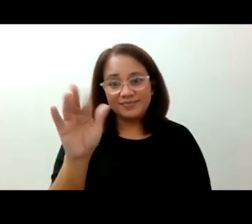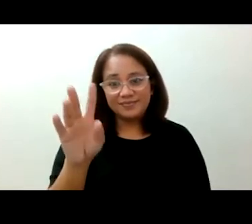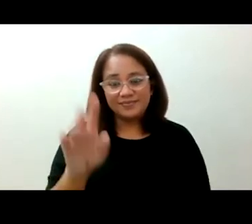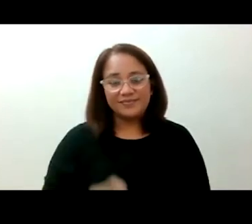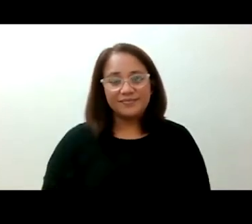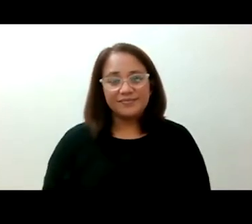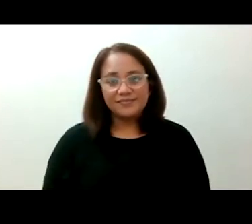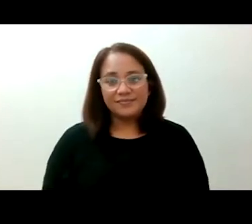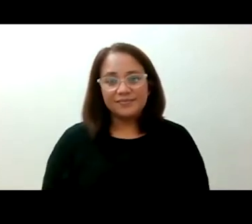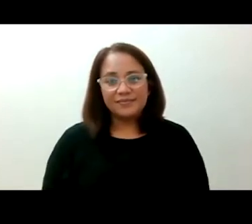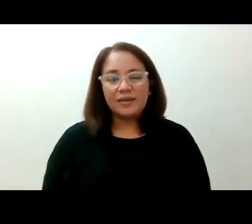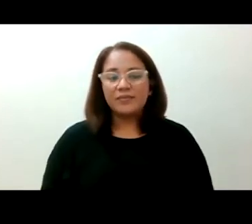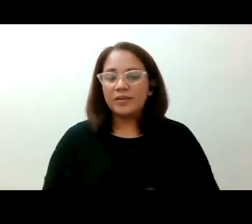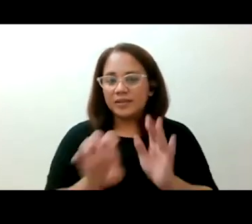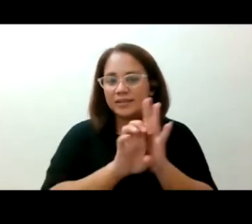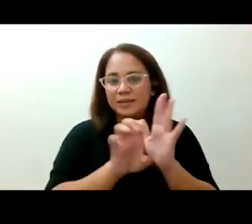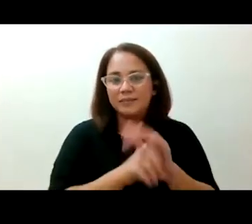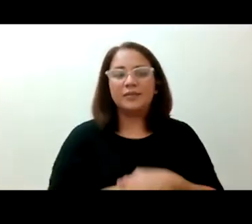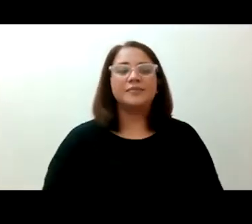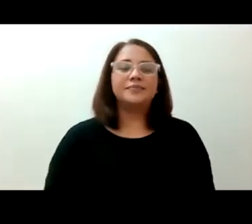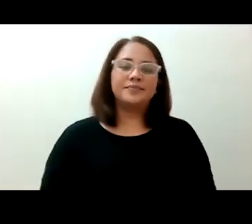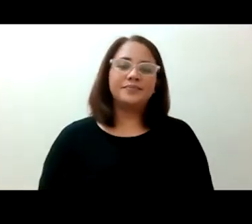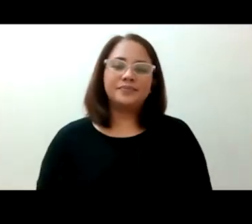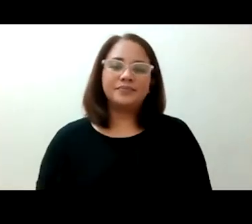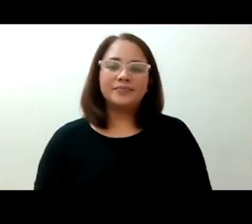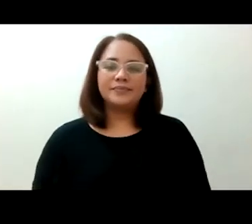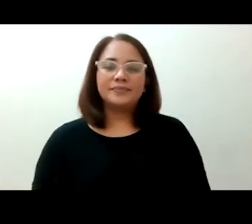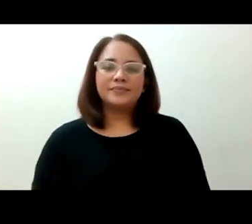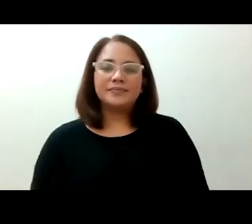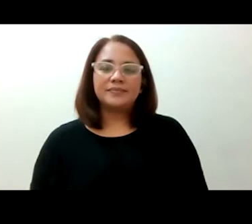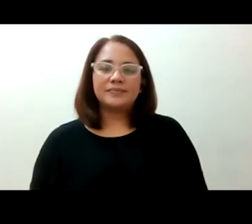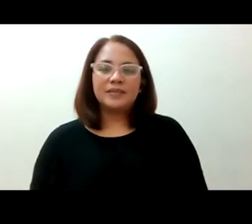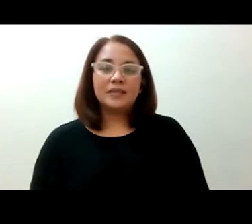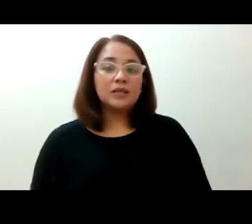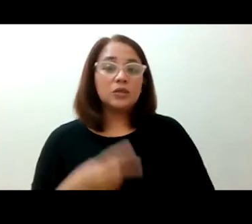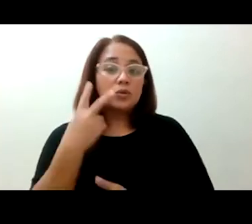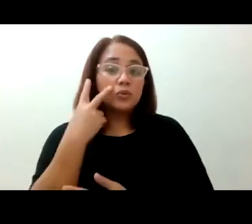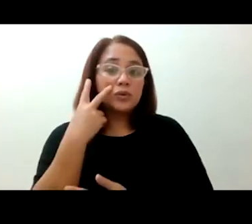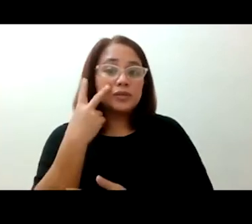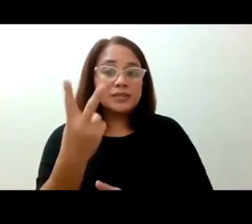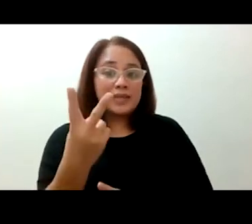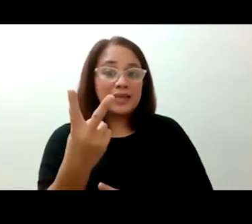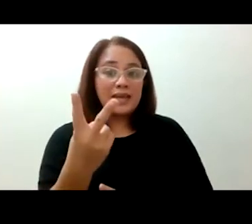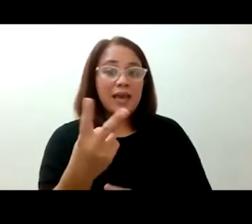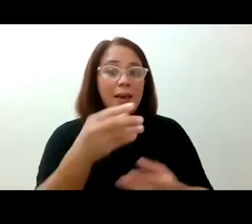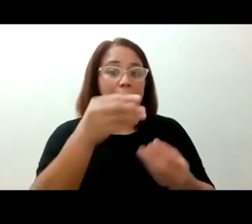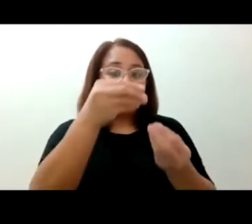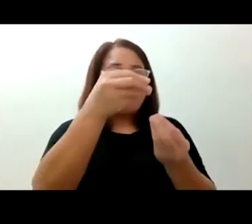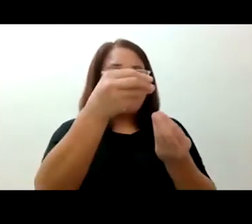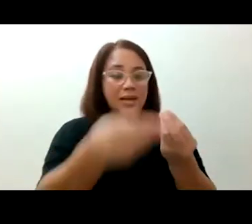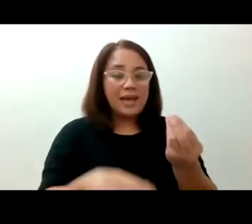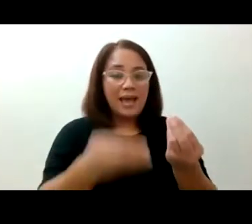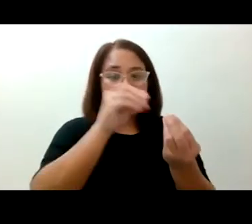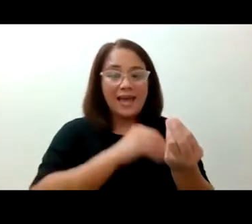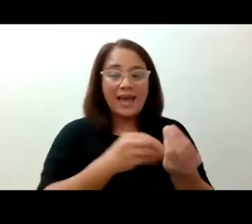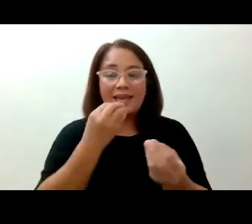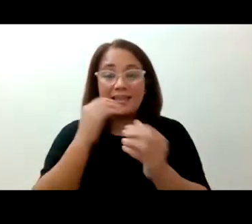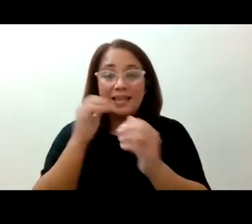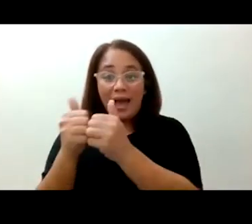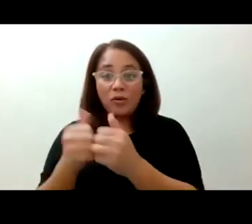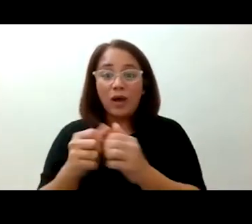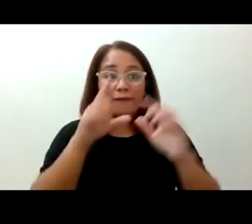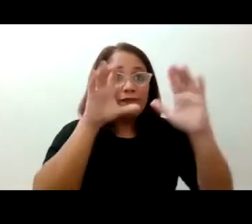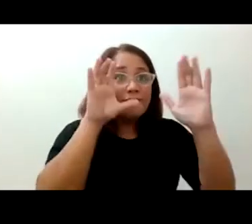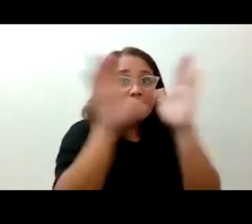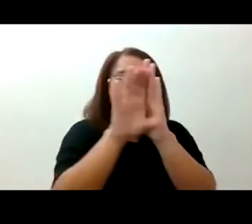So for example, like you'll see bananas eat how, you'll see the pictures of that,